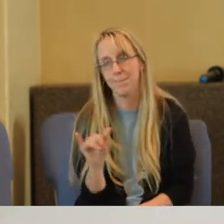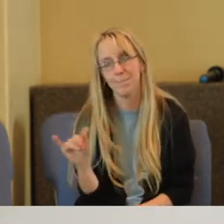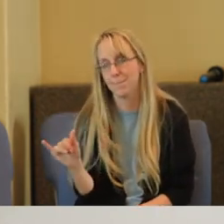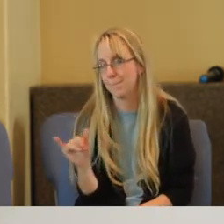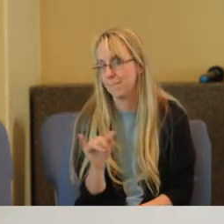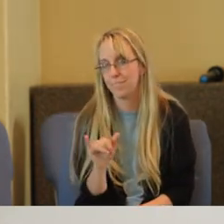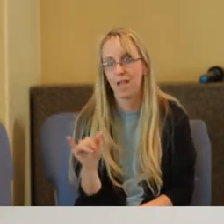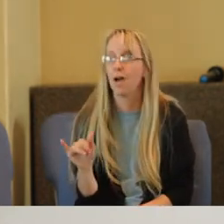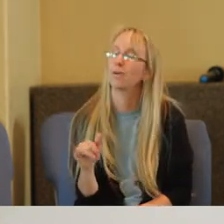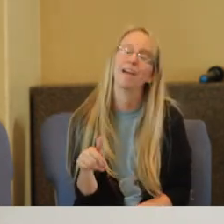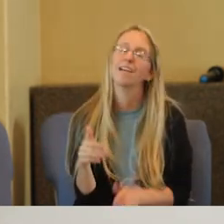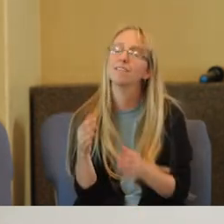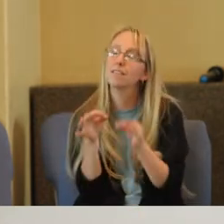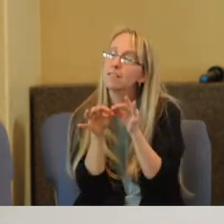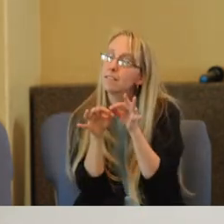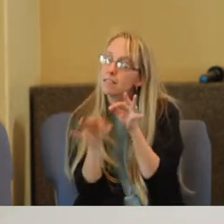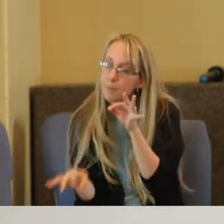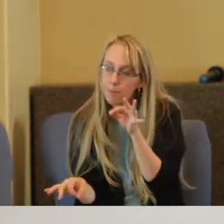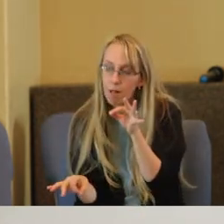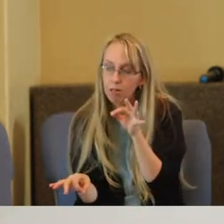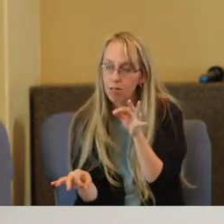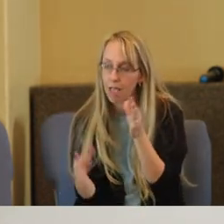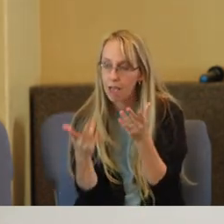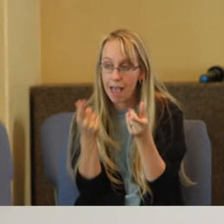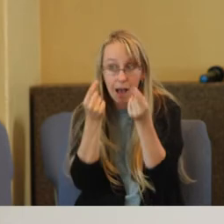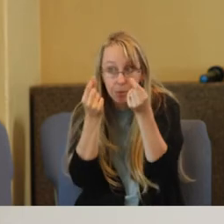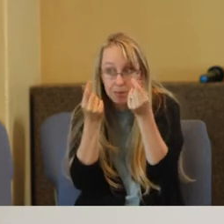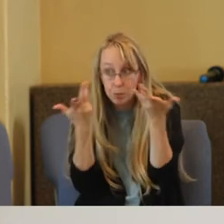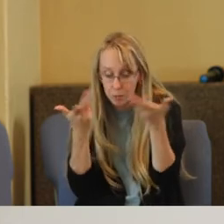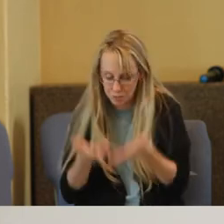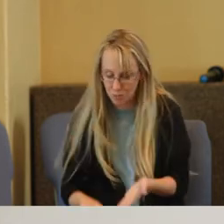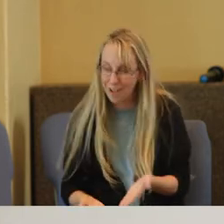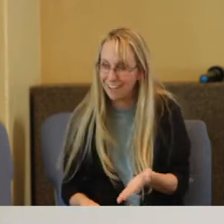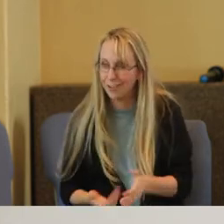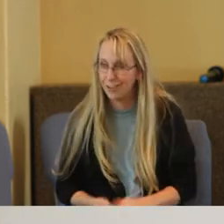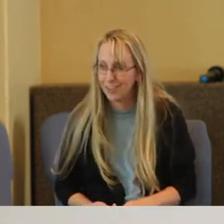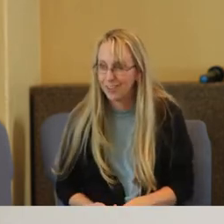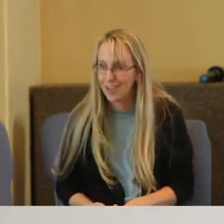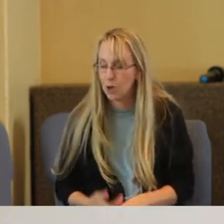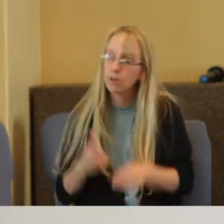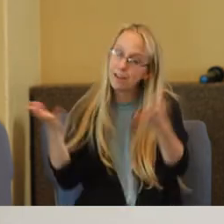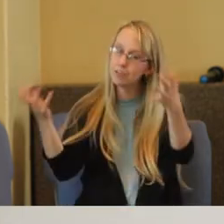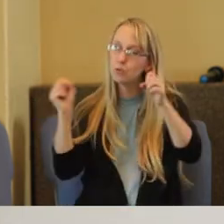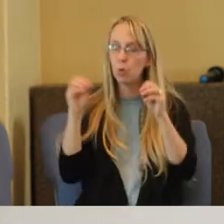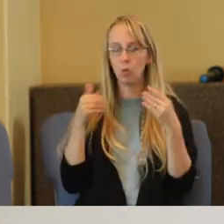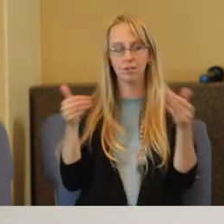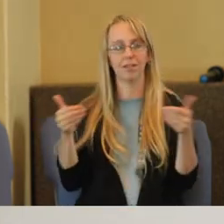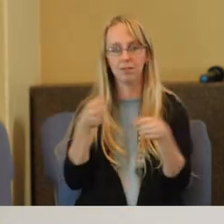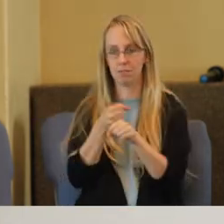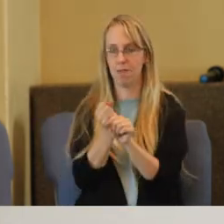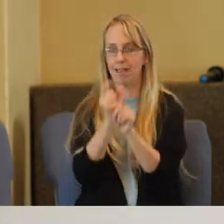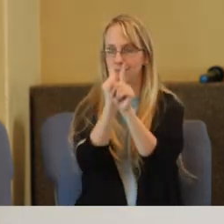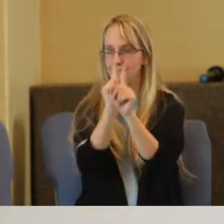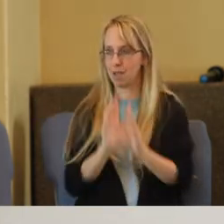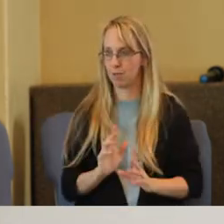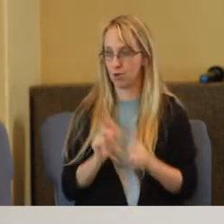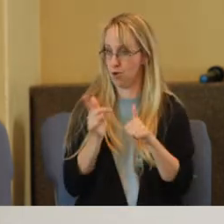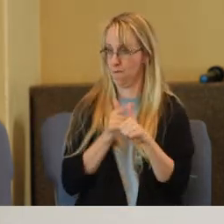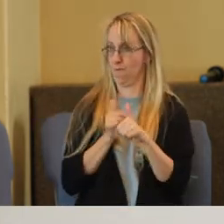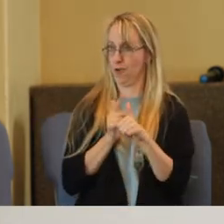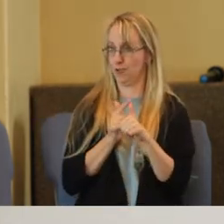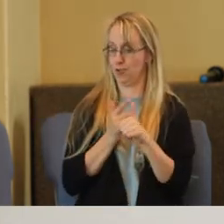simple, and the ingredients are right here. So let's make some disciples. First